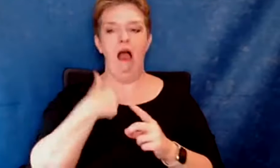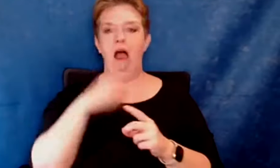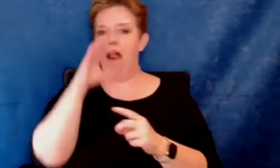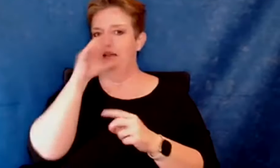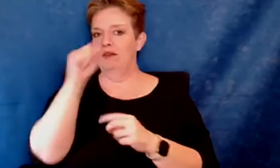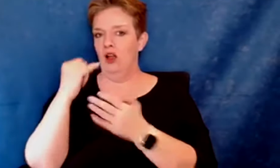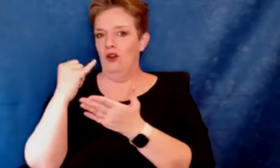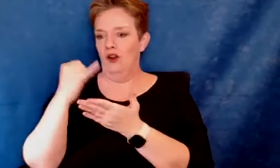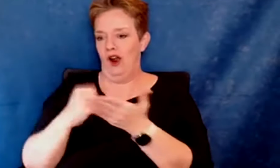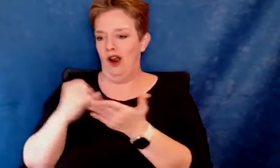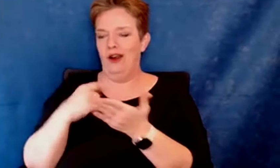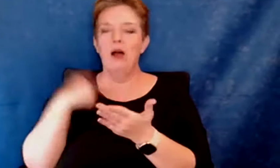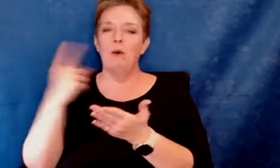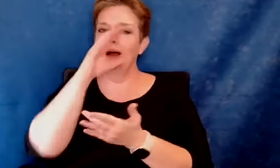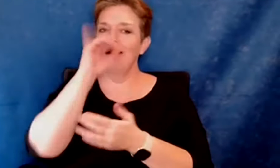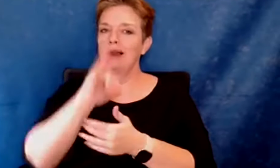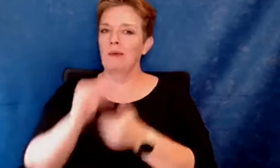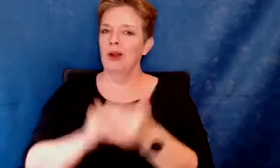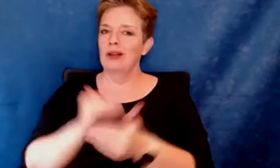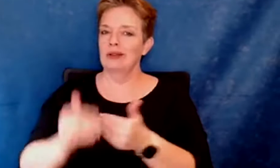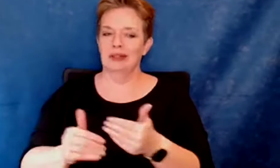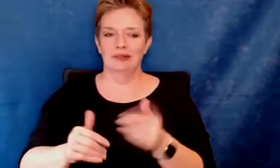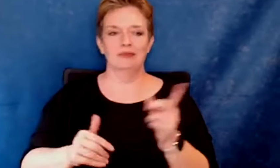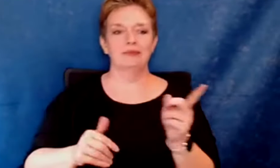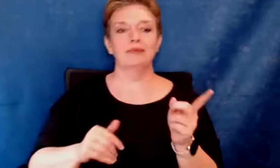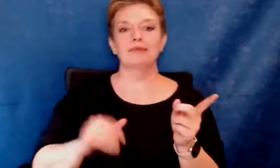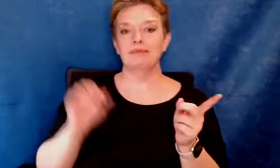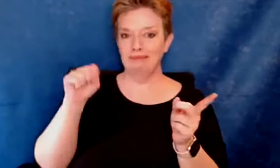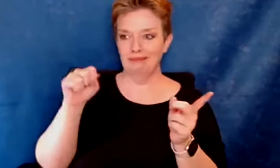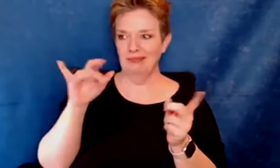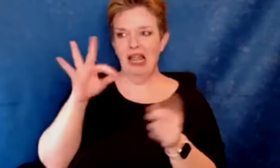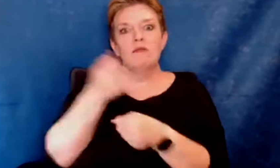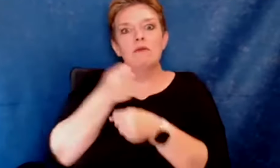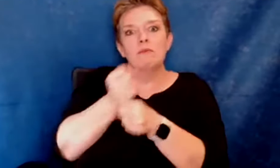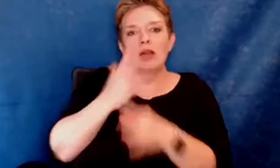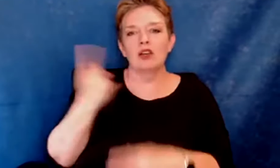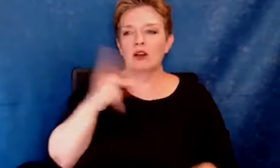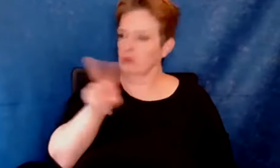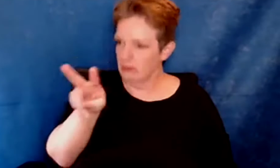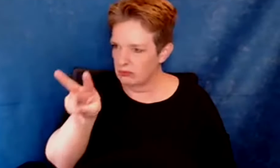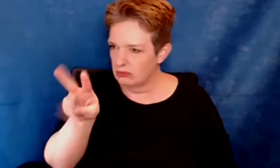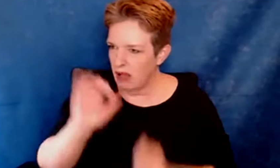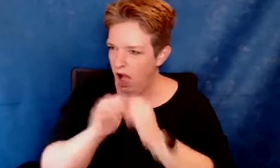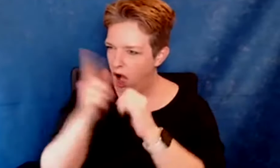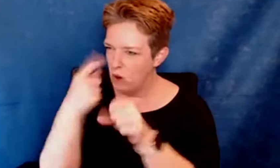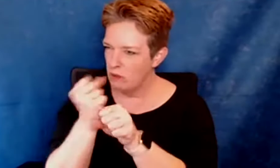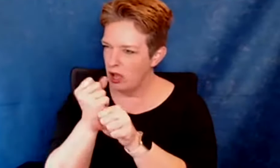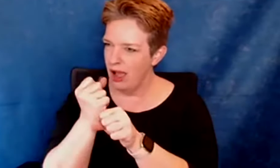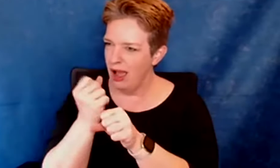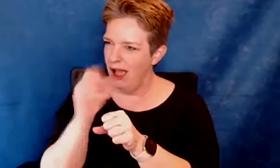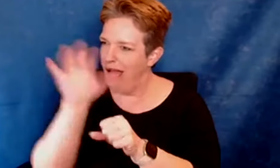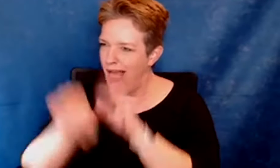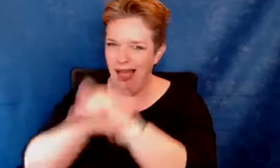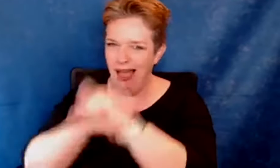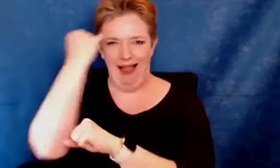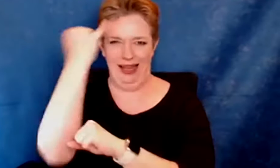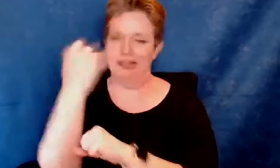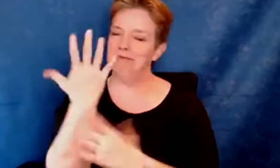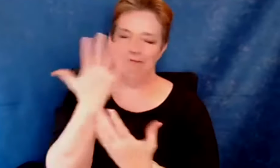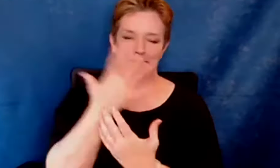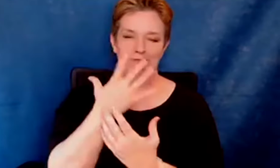it is made. Yeah. And I think as makers, you're always like, how did they do that? How did you make that? And I love being able to share that.